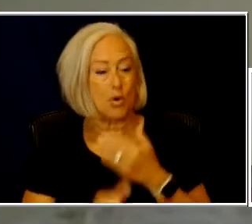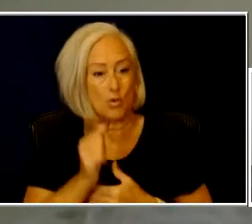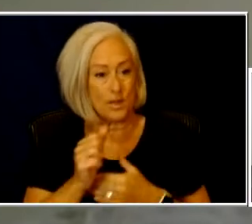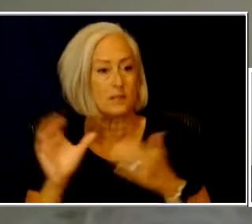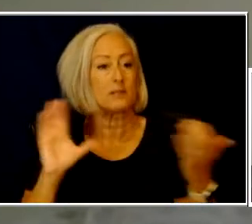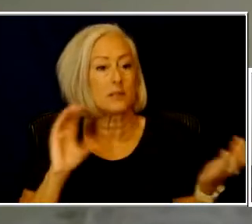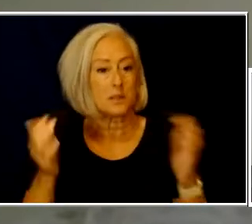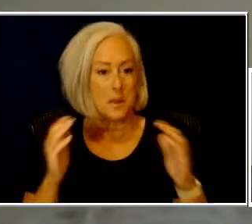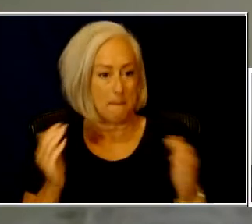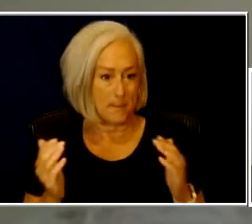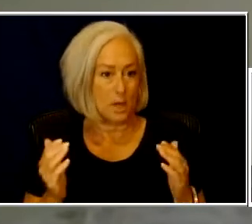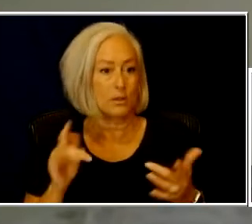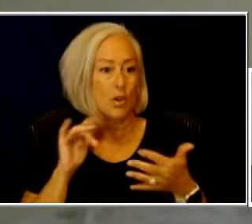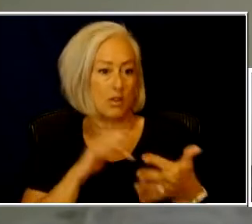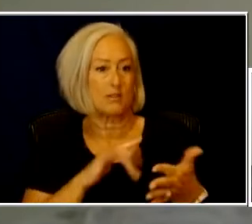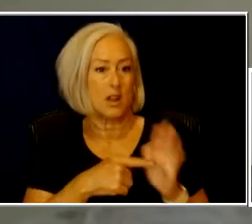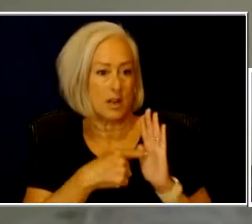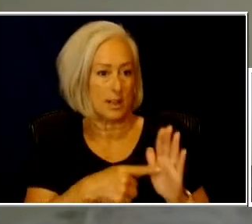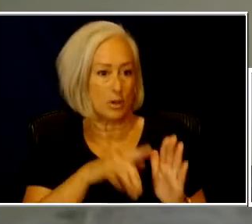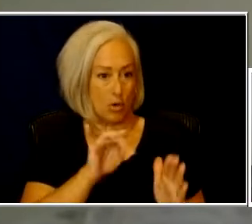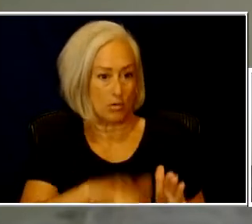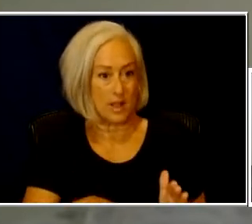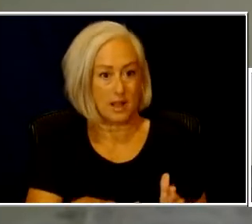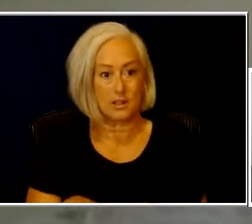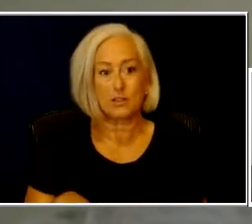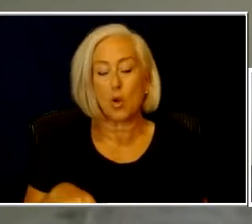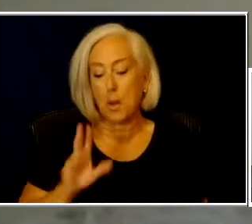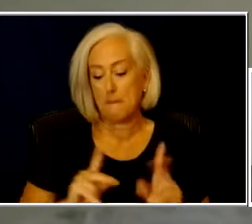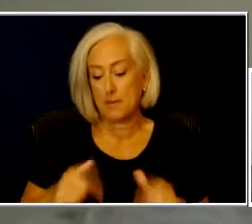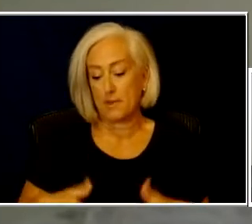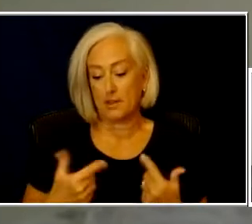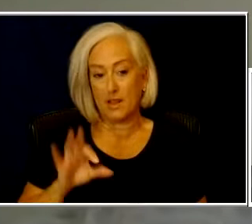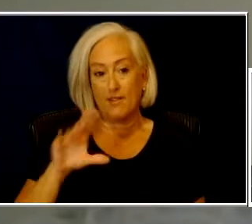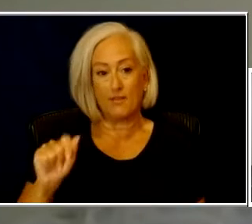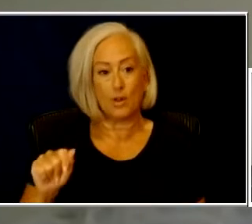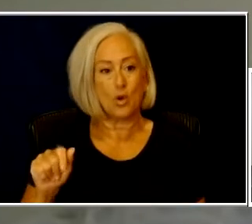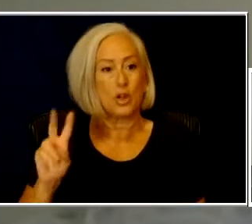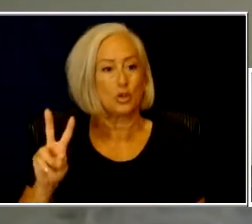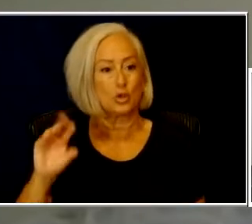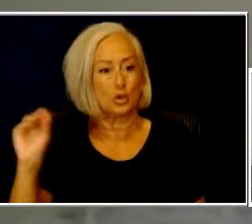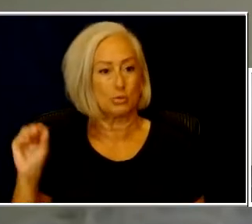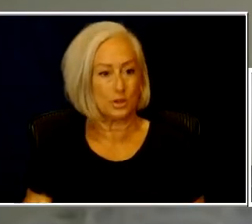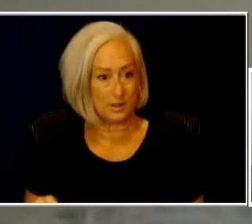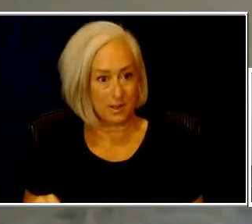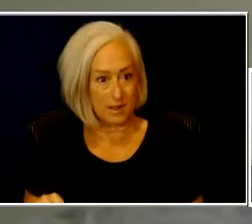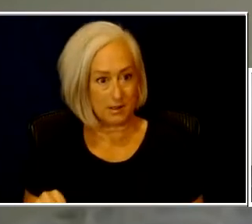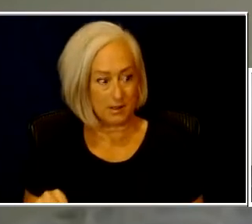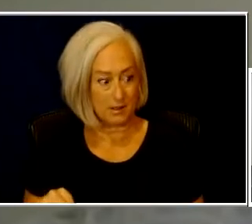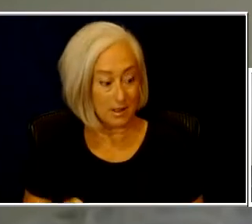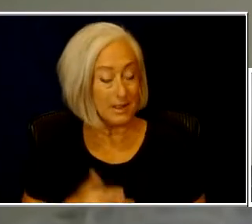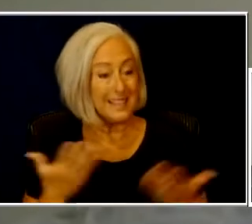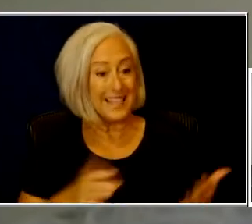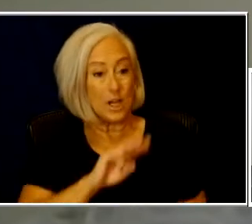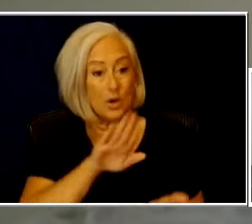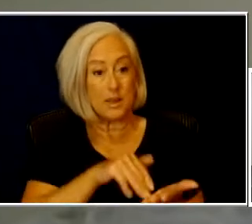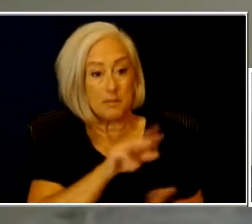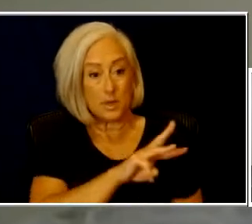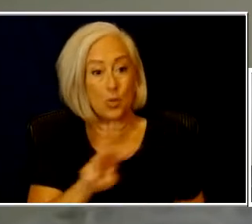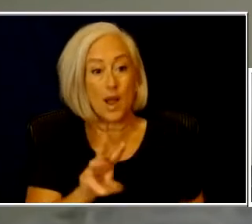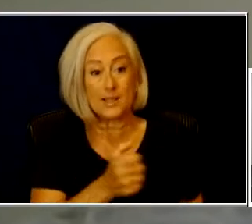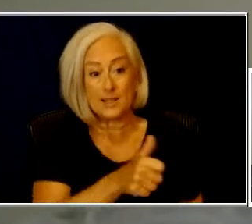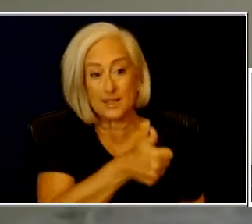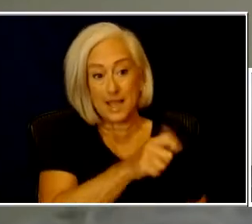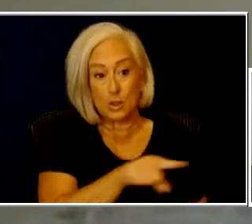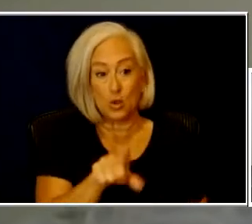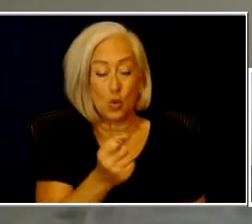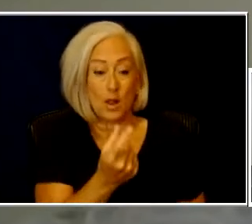there are studies that looked at people that live in Florida, the rate's like 2%. But you live in Alaska, the rates are as much as like 10 to 11%. So there's a number